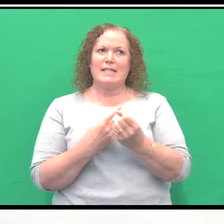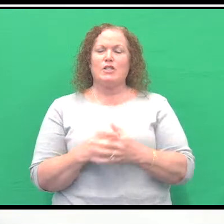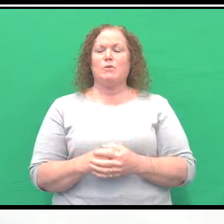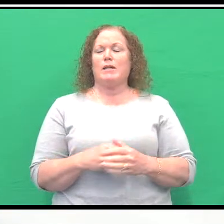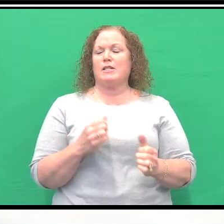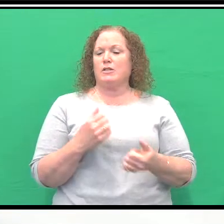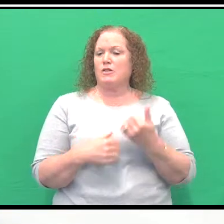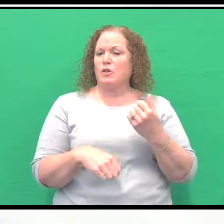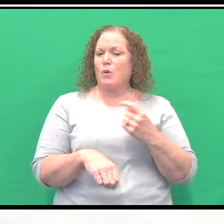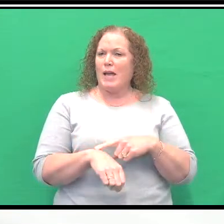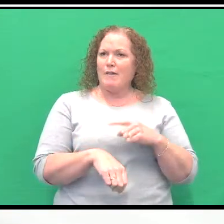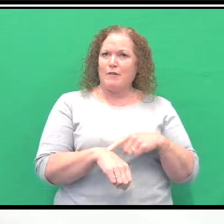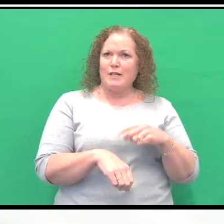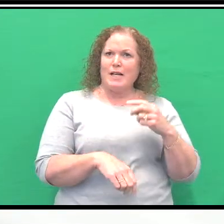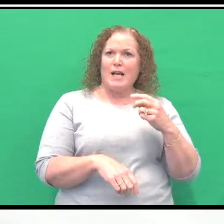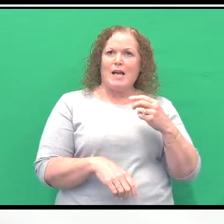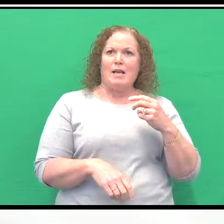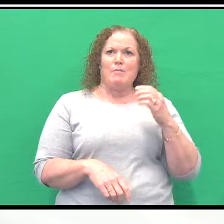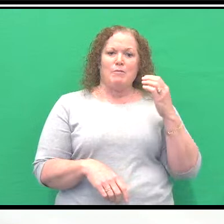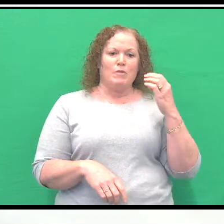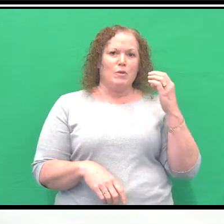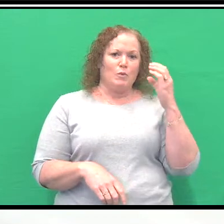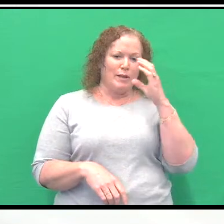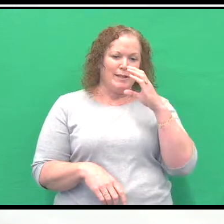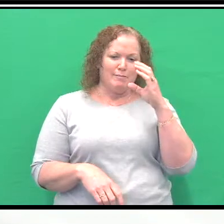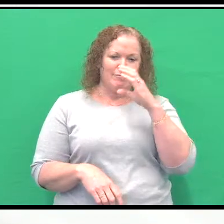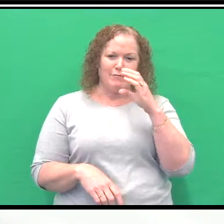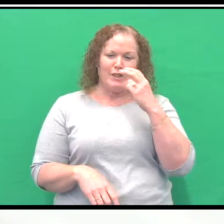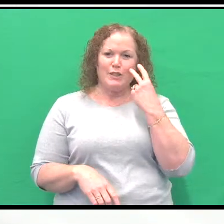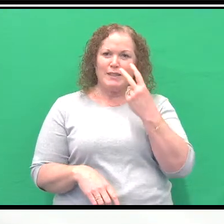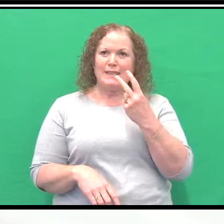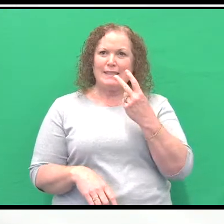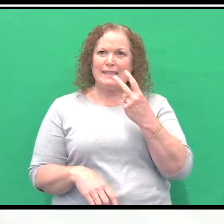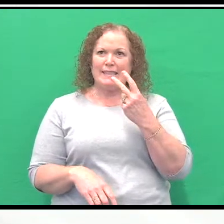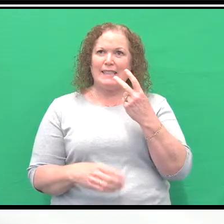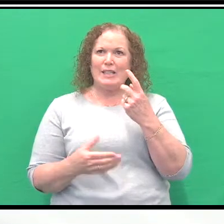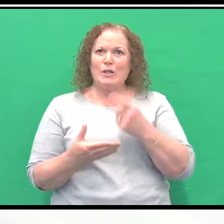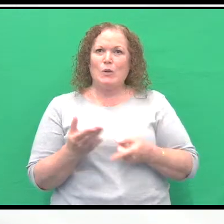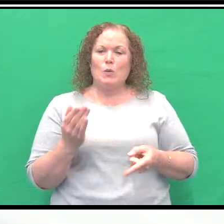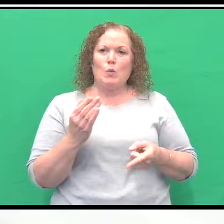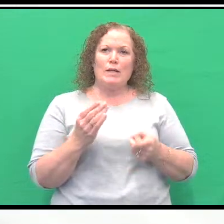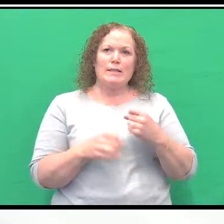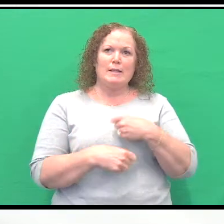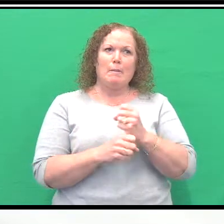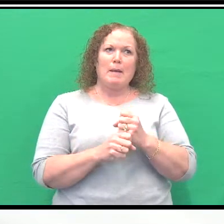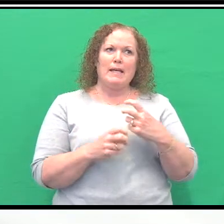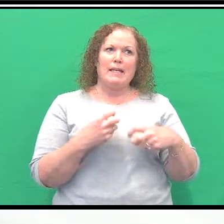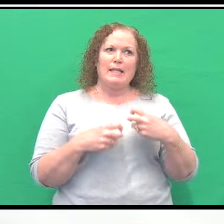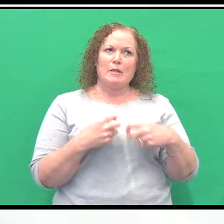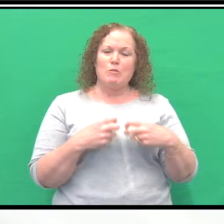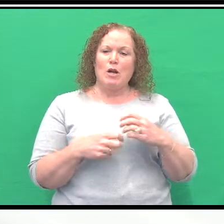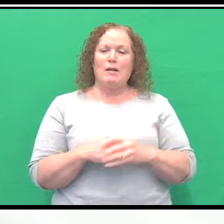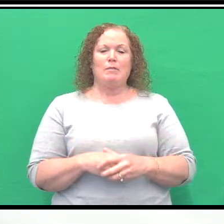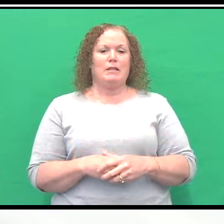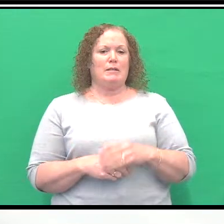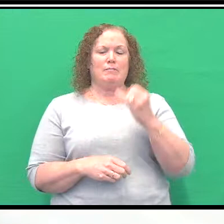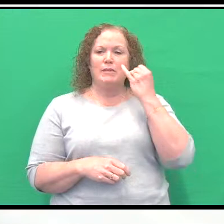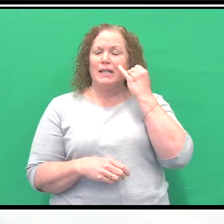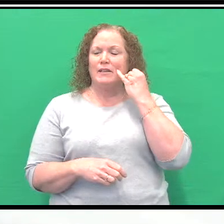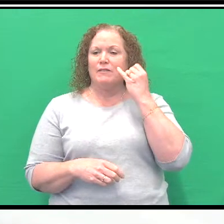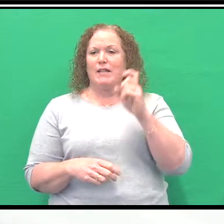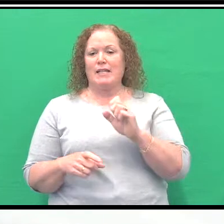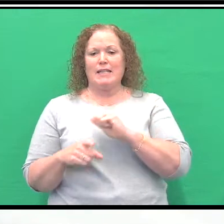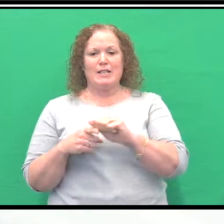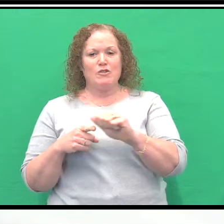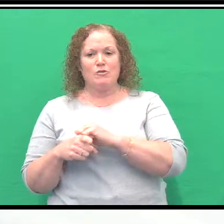be more preventable, whether it's training, whether it's sending someone out there to look at what exactly happened, if the premises are okay, if